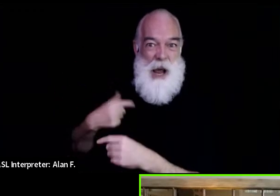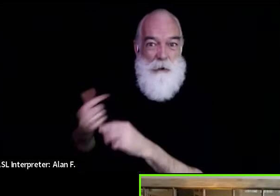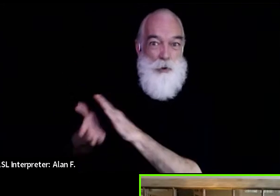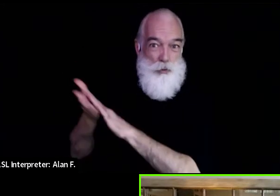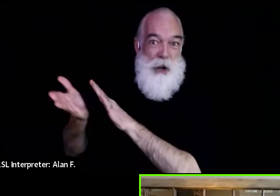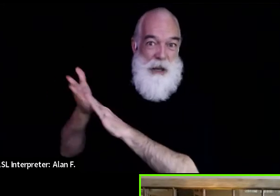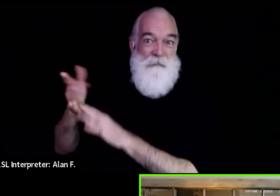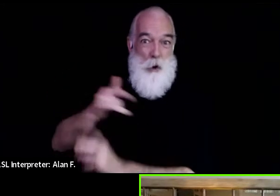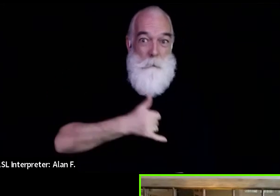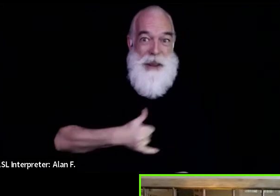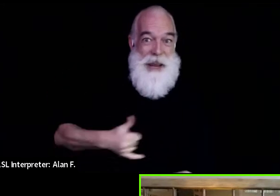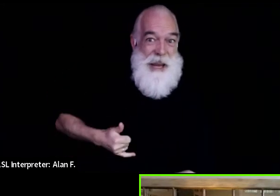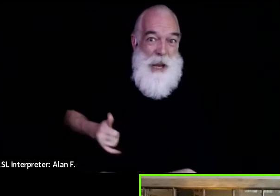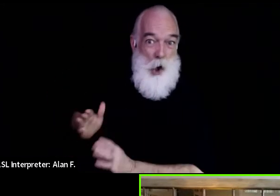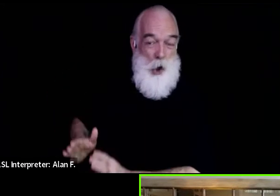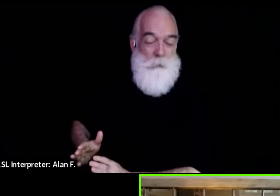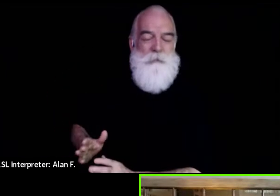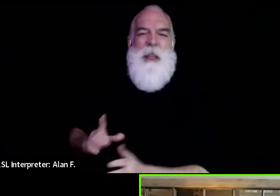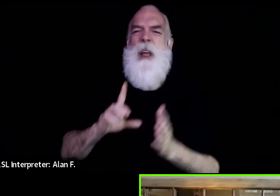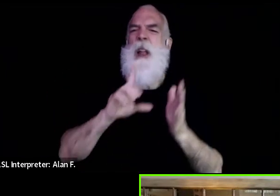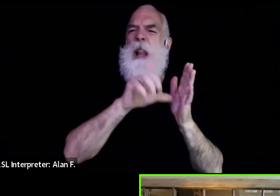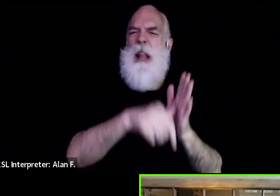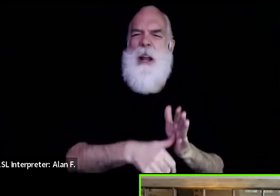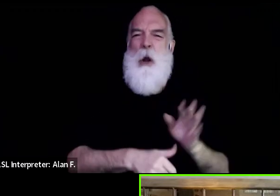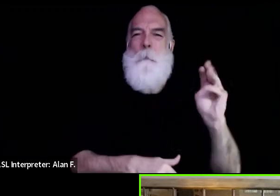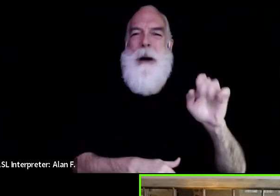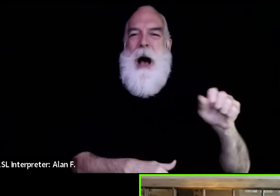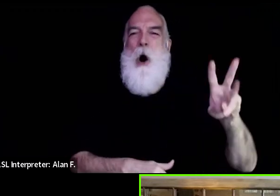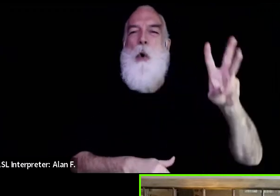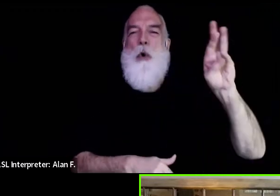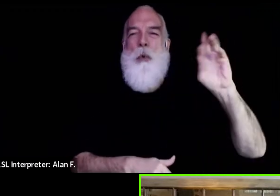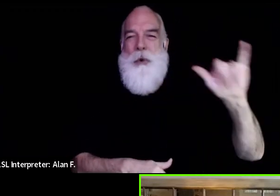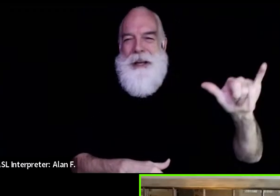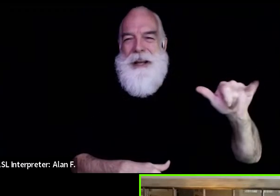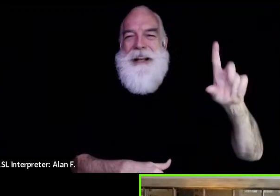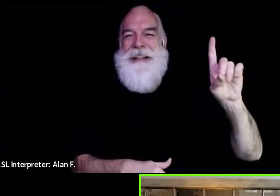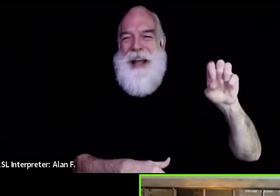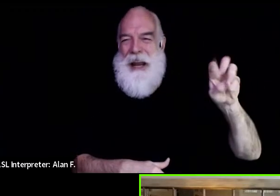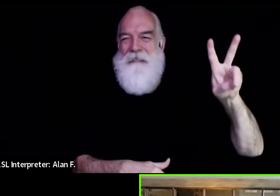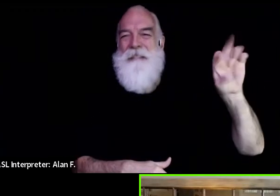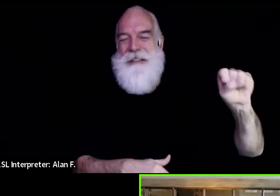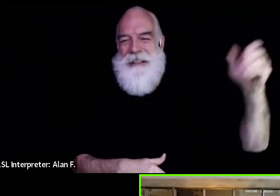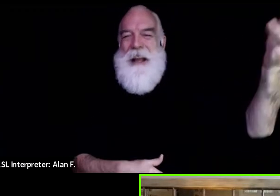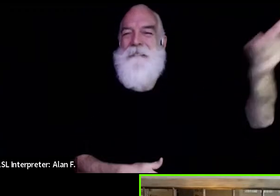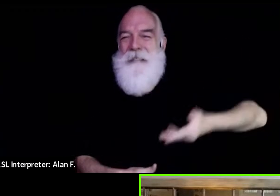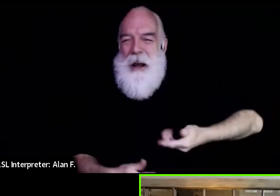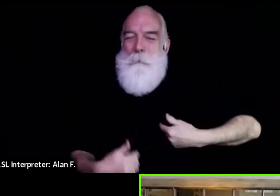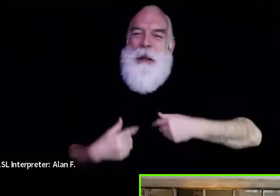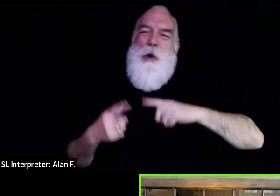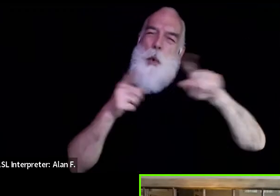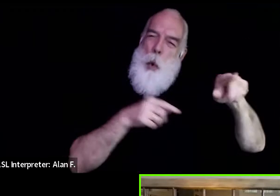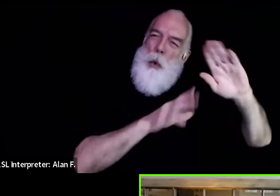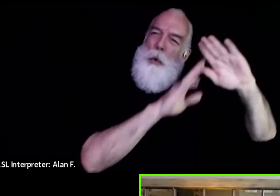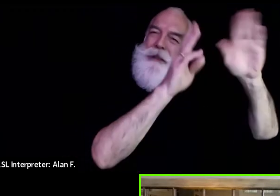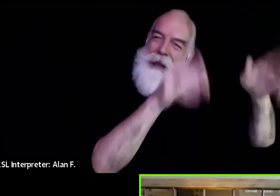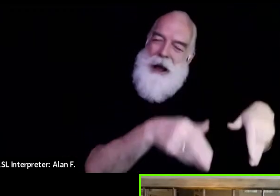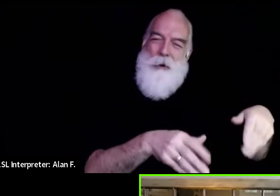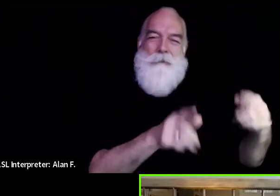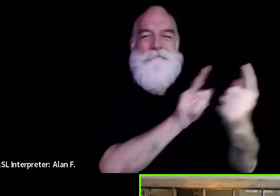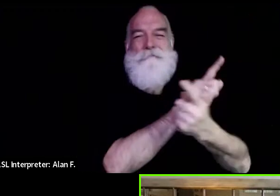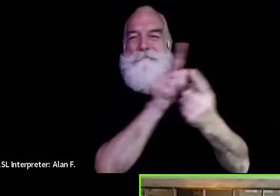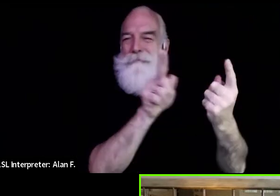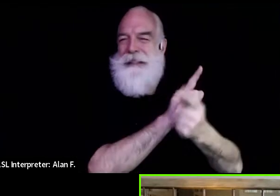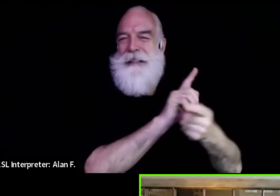Mowley Davis invited me to his home with his wife, Jana, to meet with some community leaders, many of them